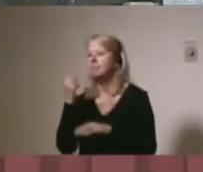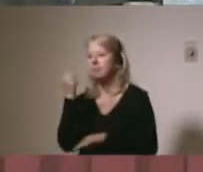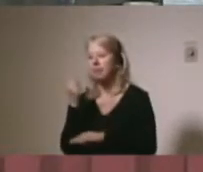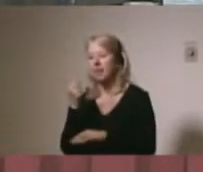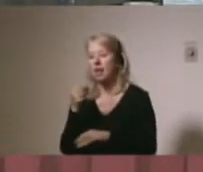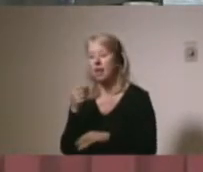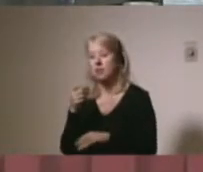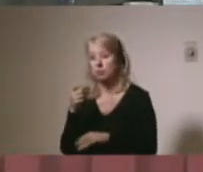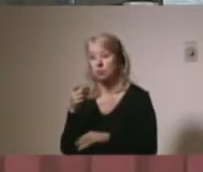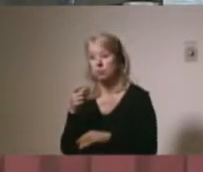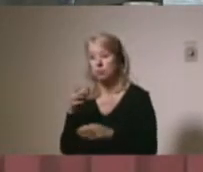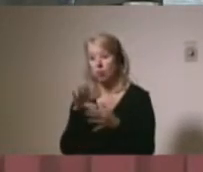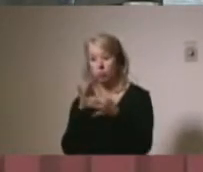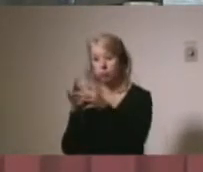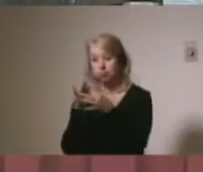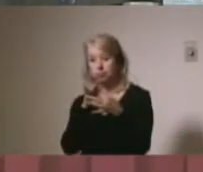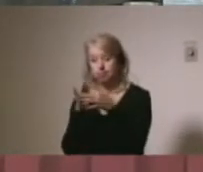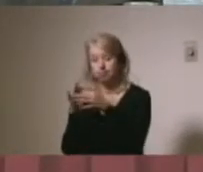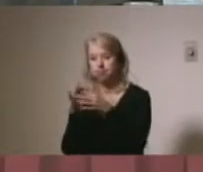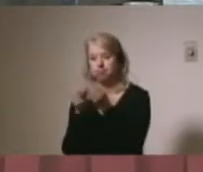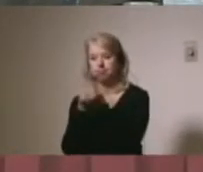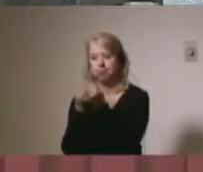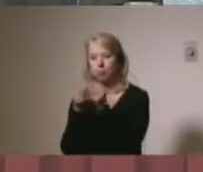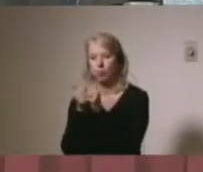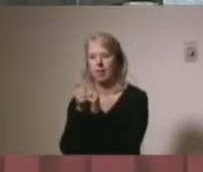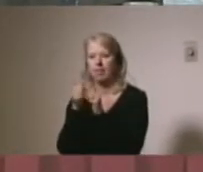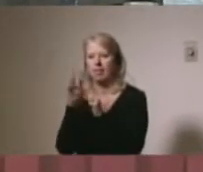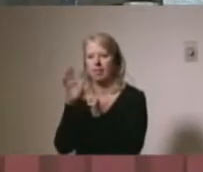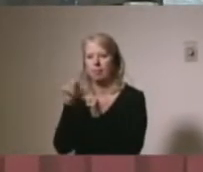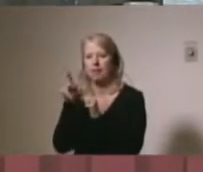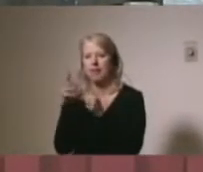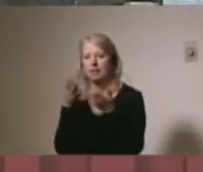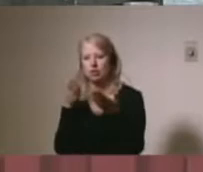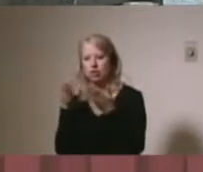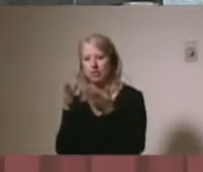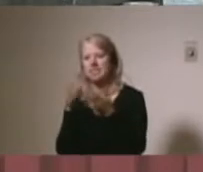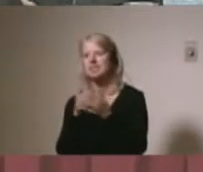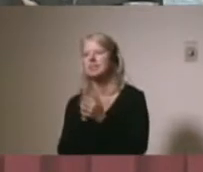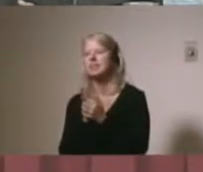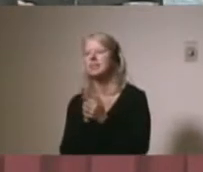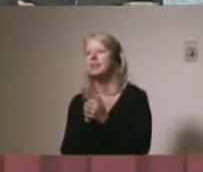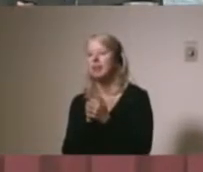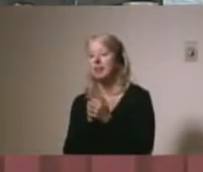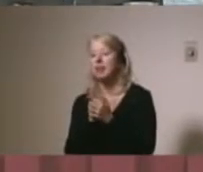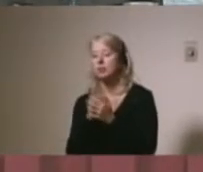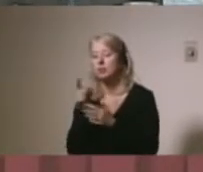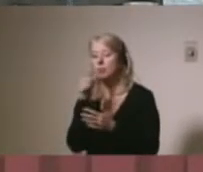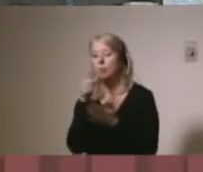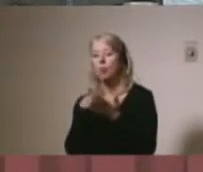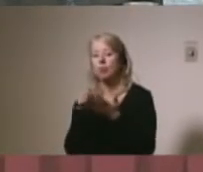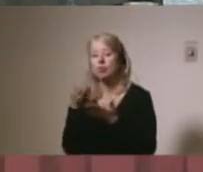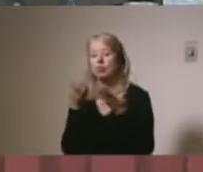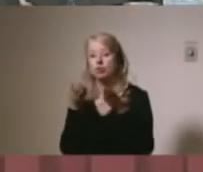when offered together with banking services. In the postal service in Italy,